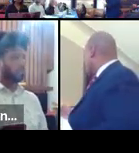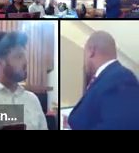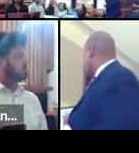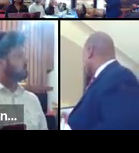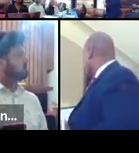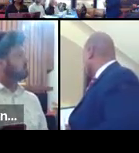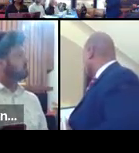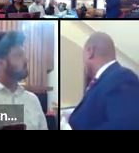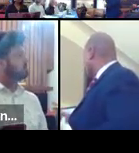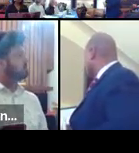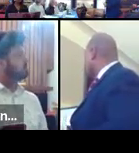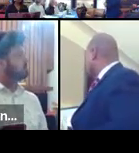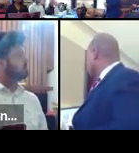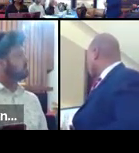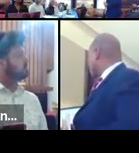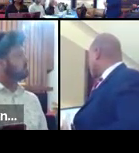planning.